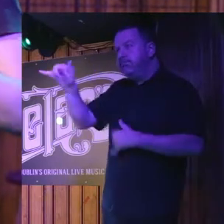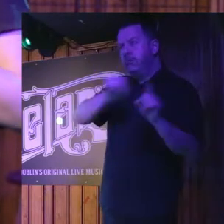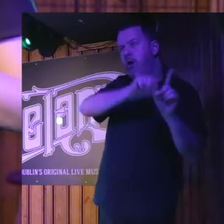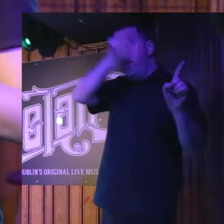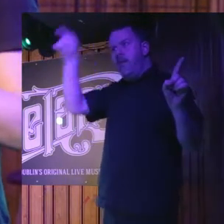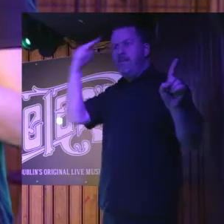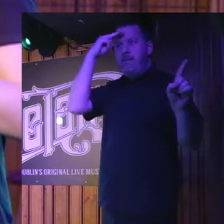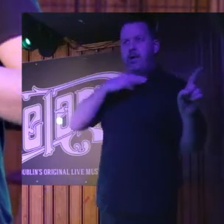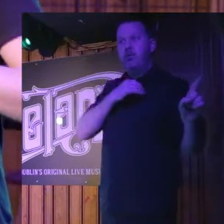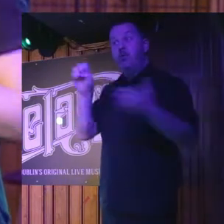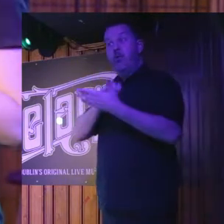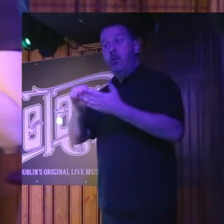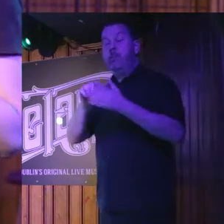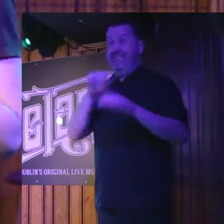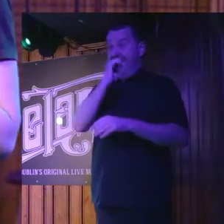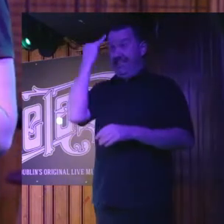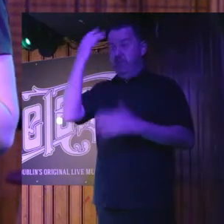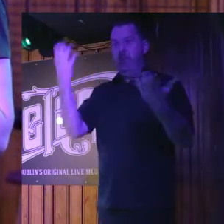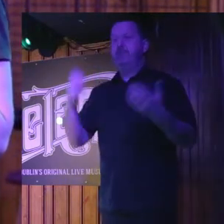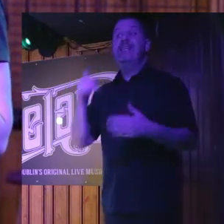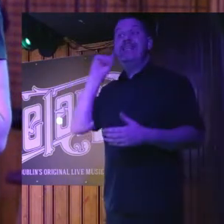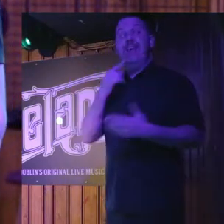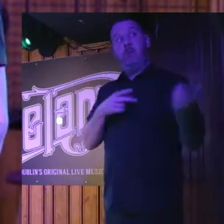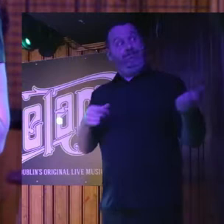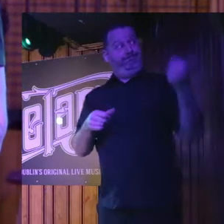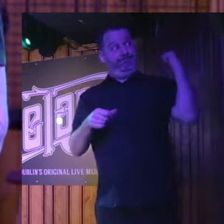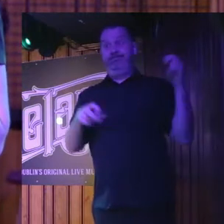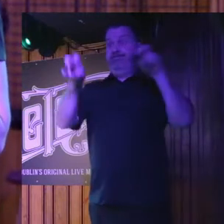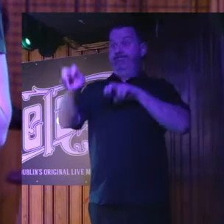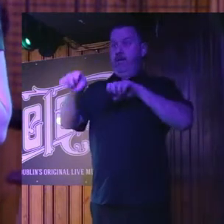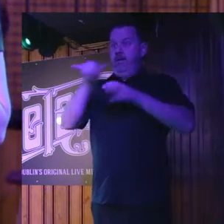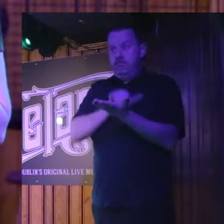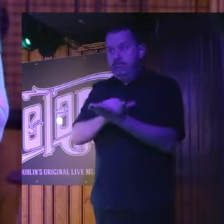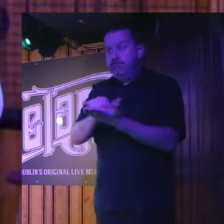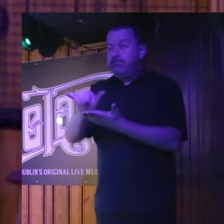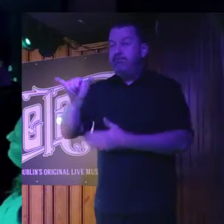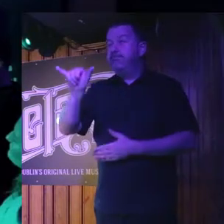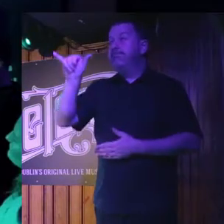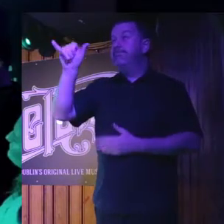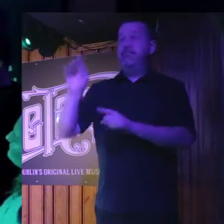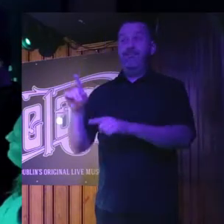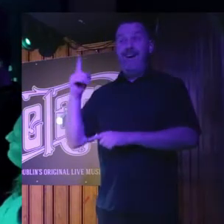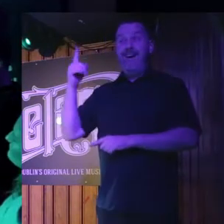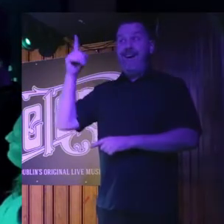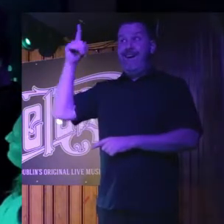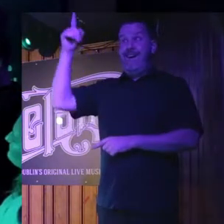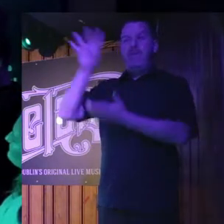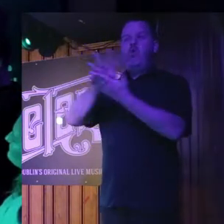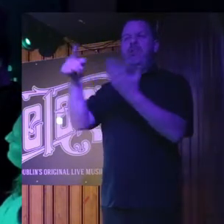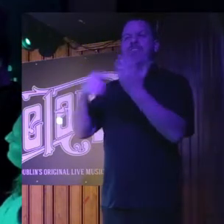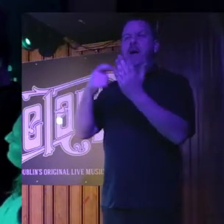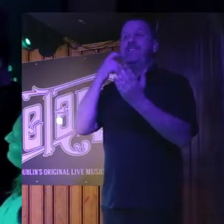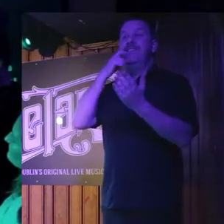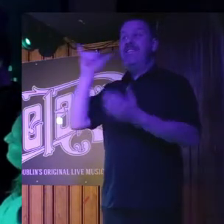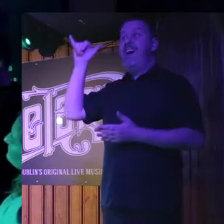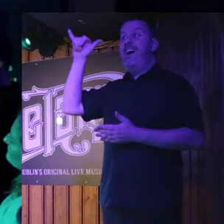is you take the deaf person up in a flight to about 14,000 feet, and then, this bit's important, without